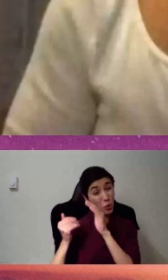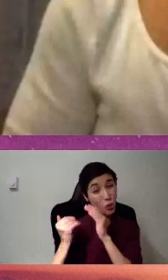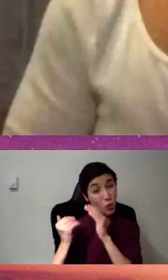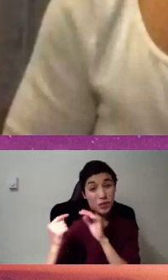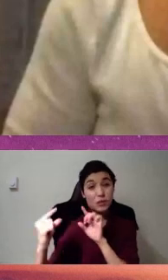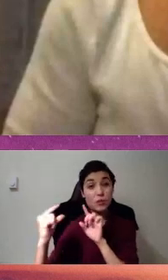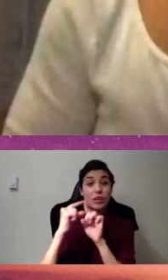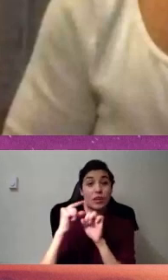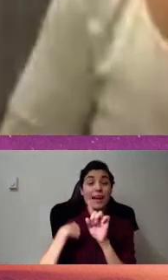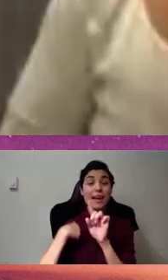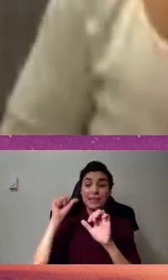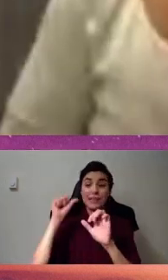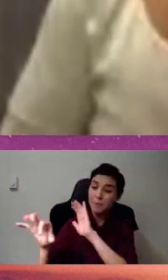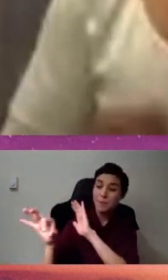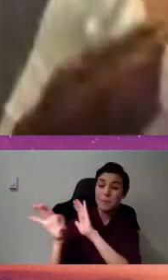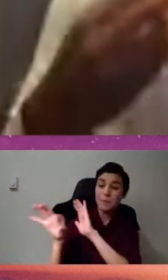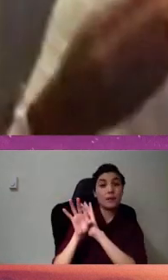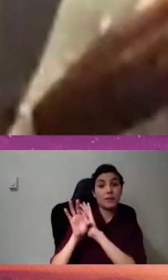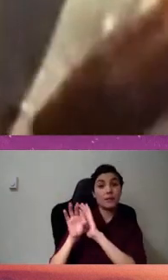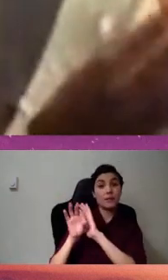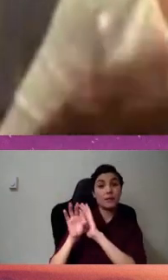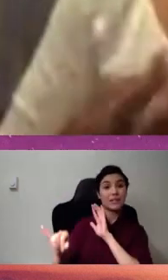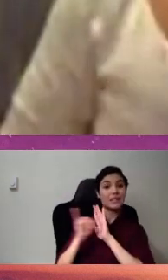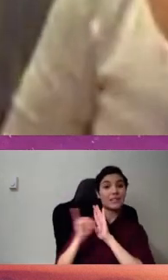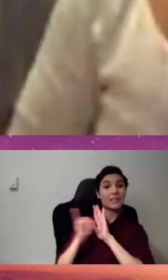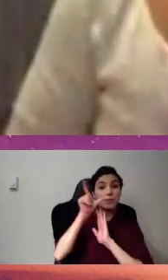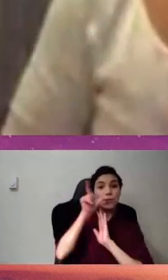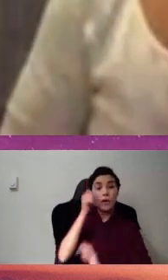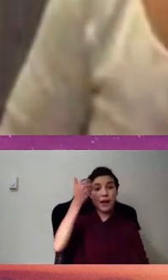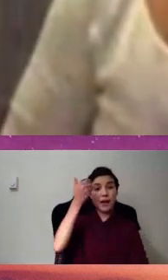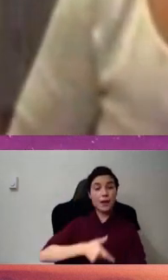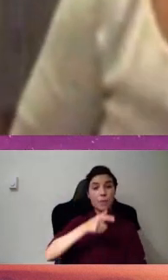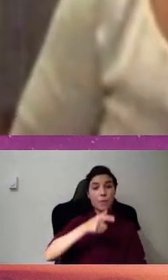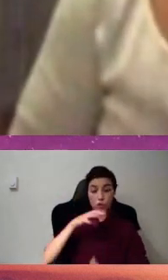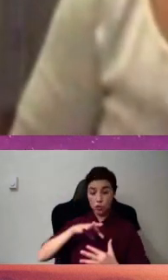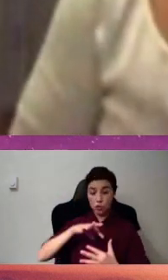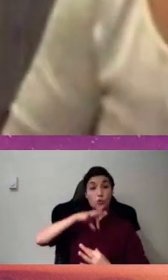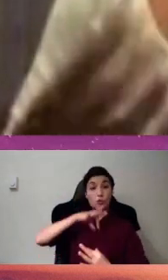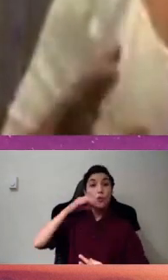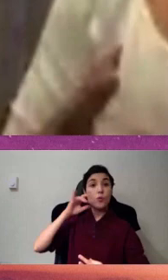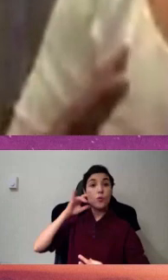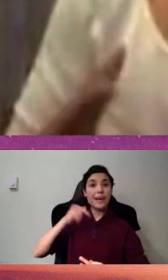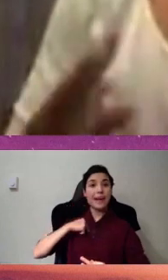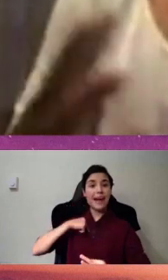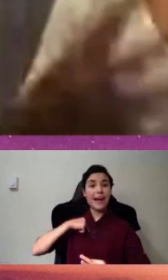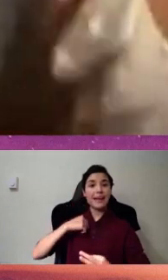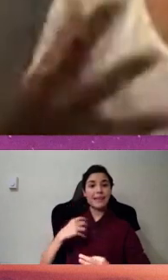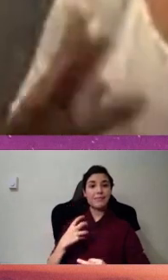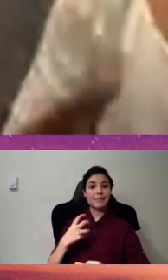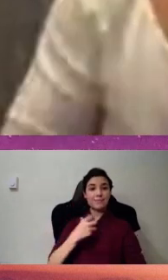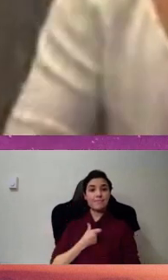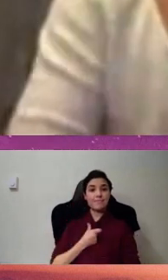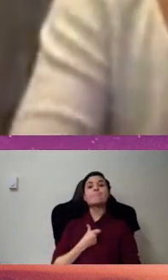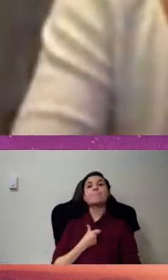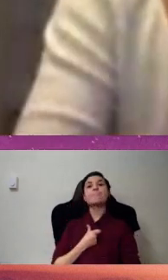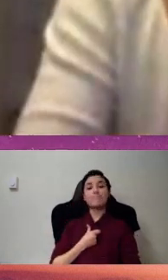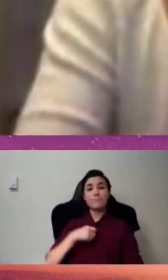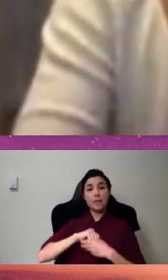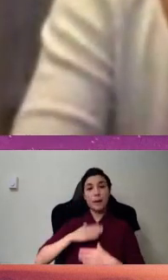soul in which I carry in this body. So I believe that we can strive to decolonize gender, and it does need to